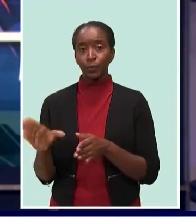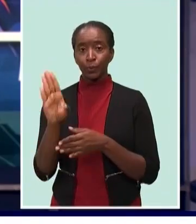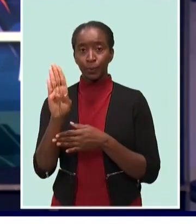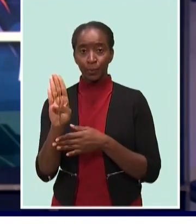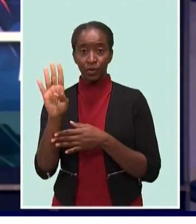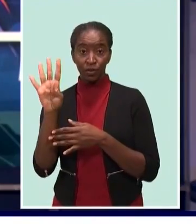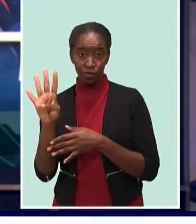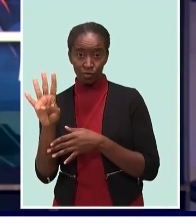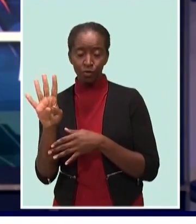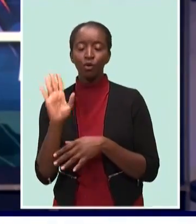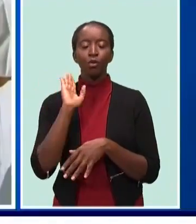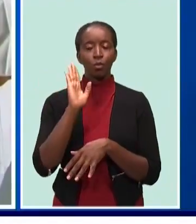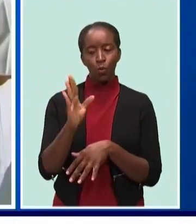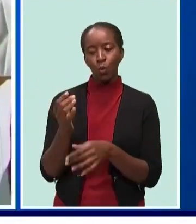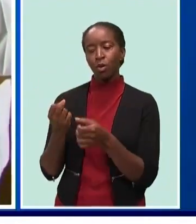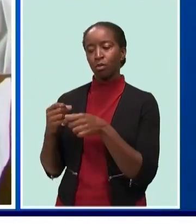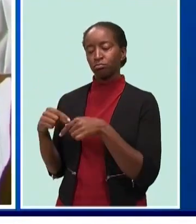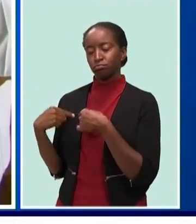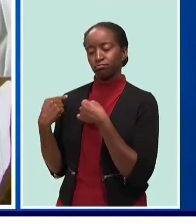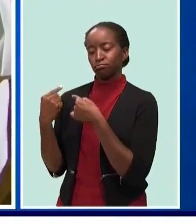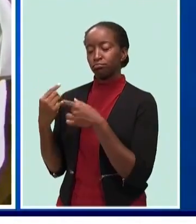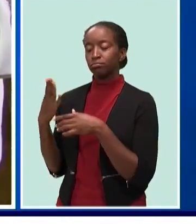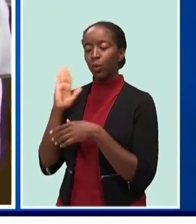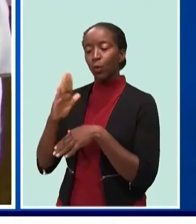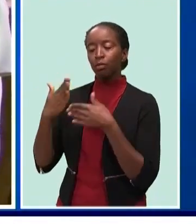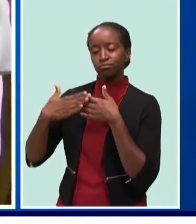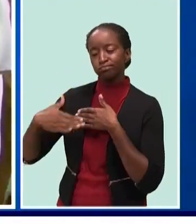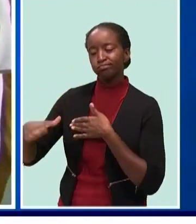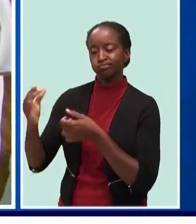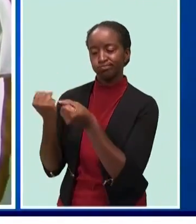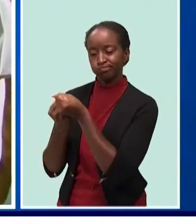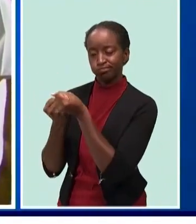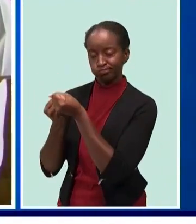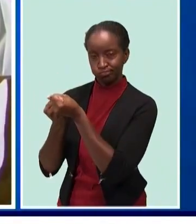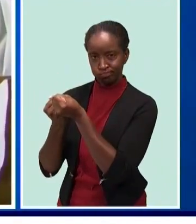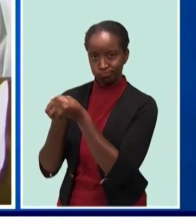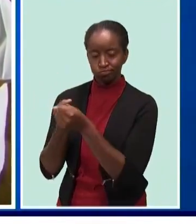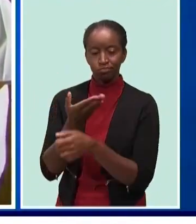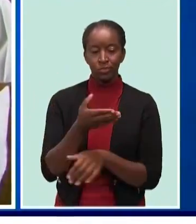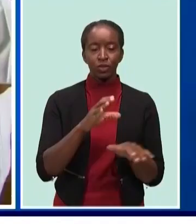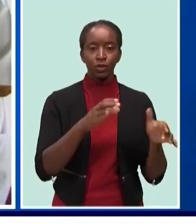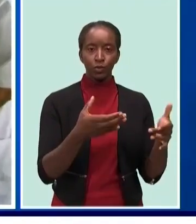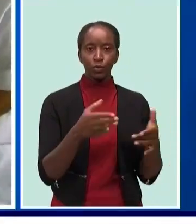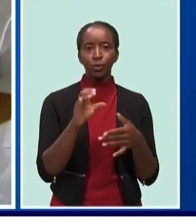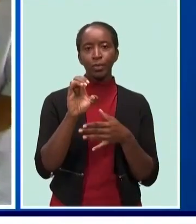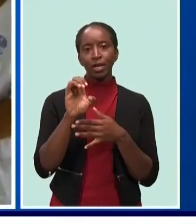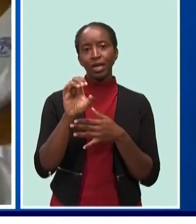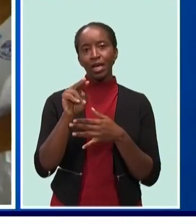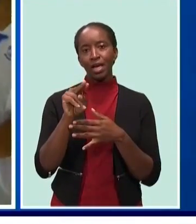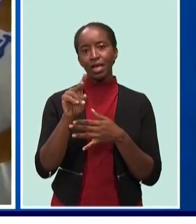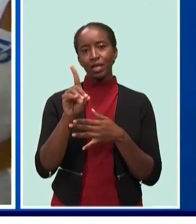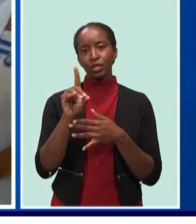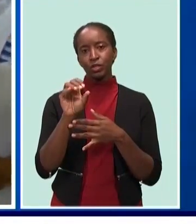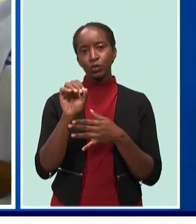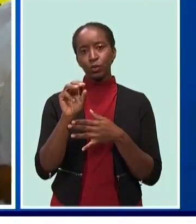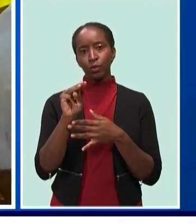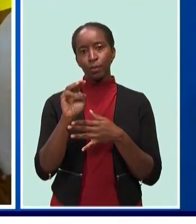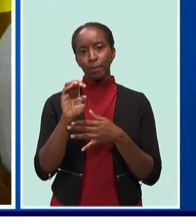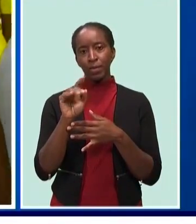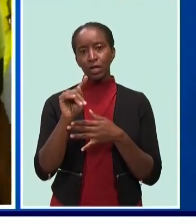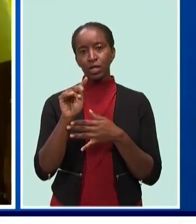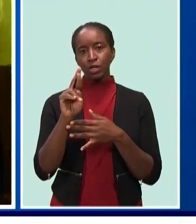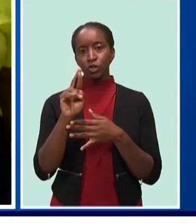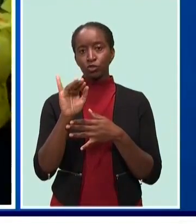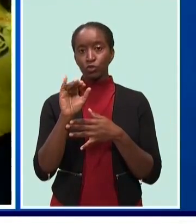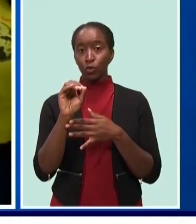Hospital. It's coming from the Katrina Endometriosis Fund Association of Barbados, or KIFA, which made its second donation of feminine hygiene